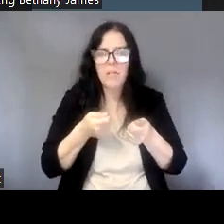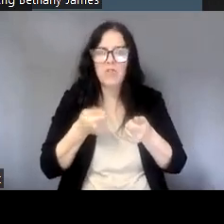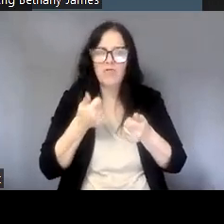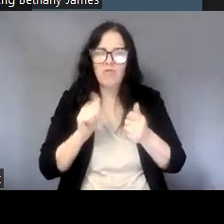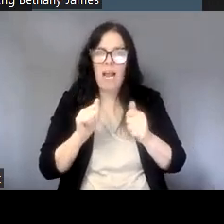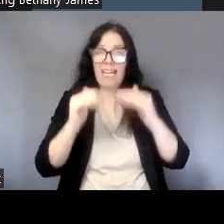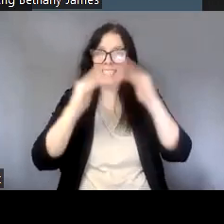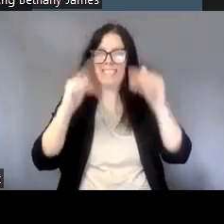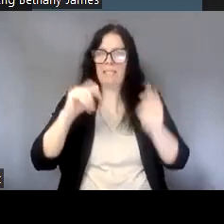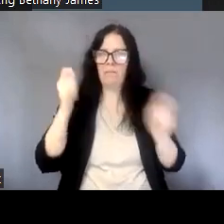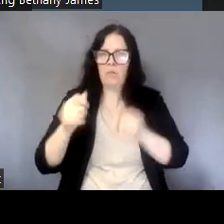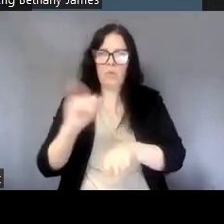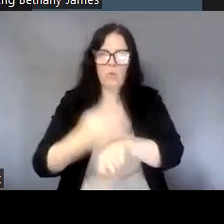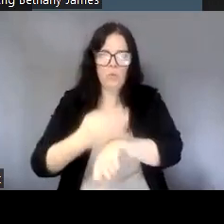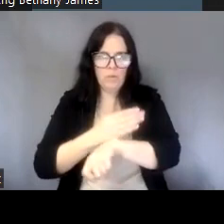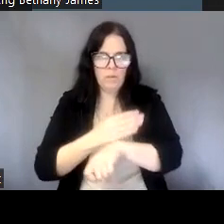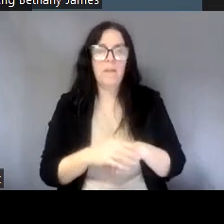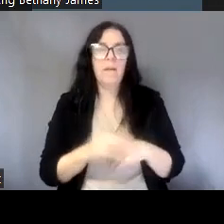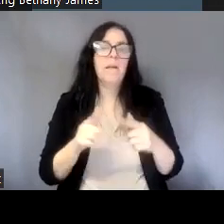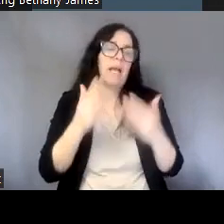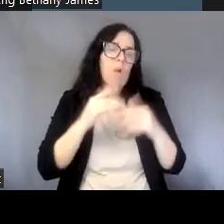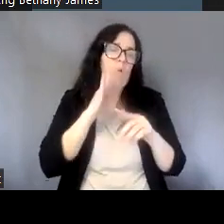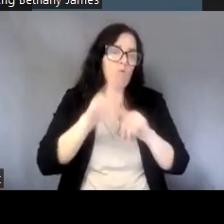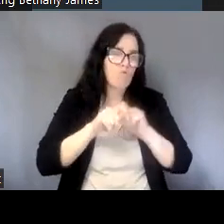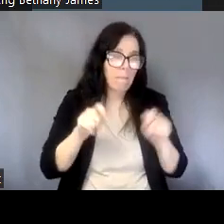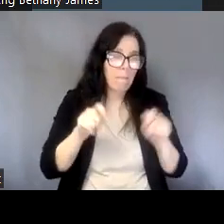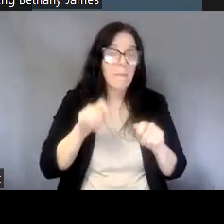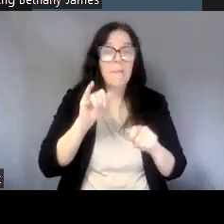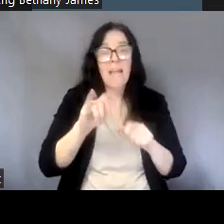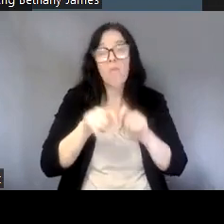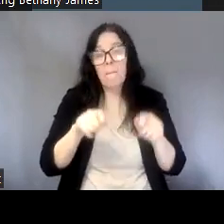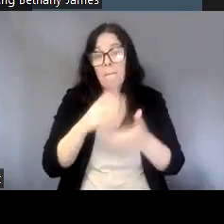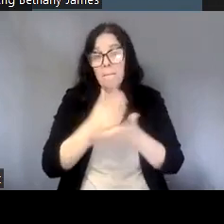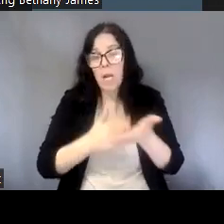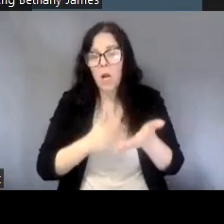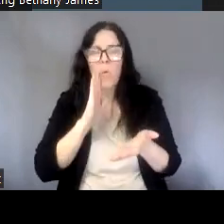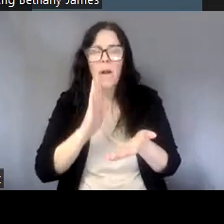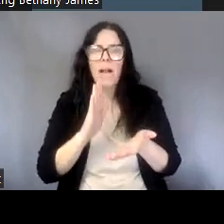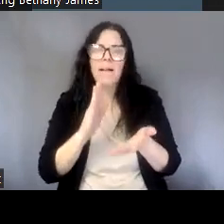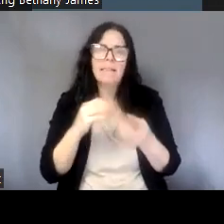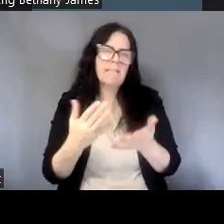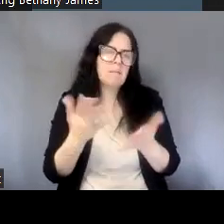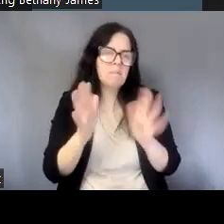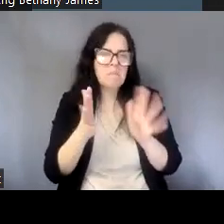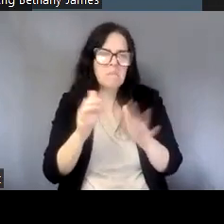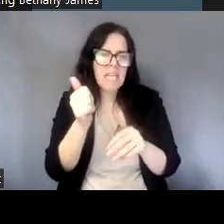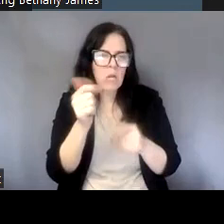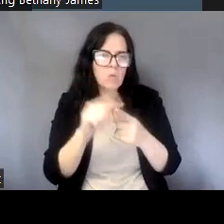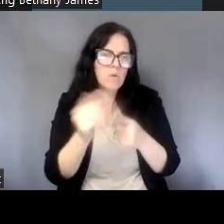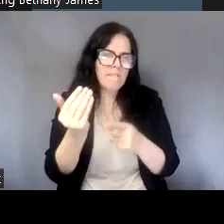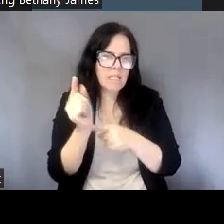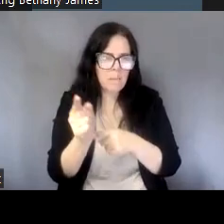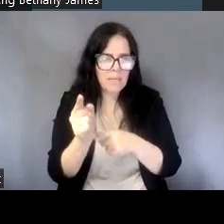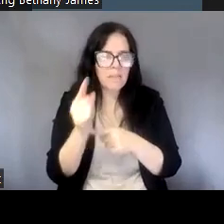themselves. And we're going to have a conclusion. And part of the conclusion is we're going to leave about maybe 10 to 15 minutes